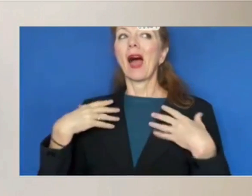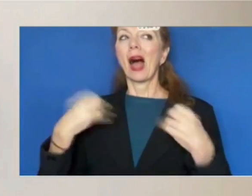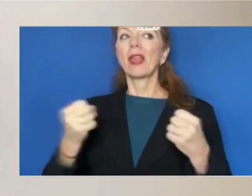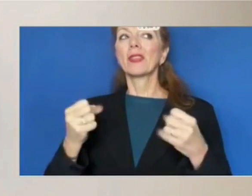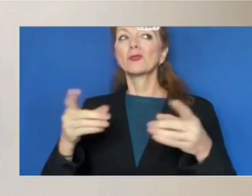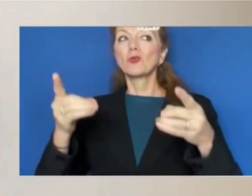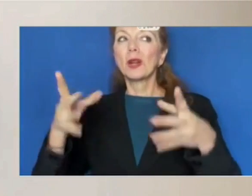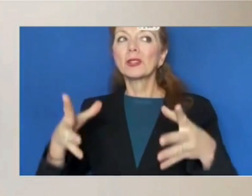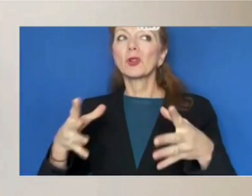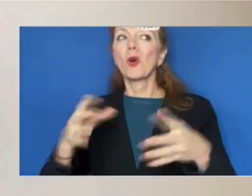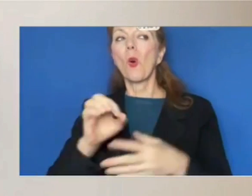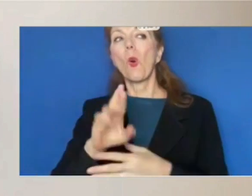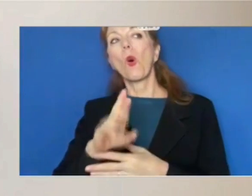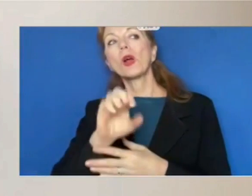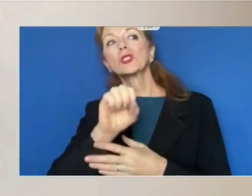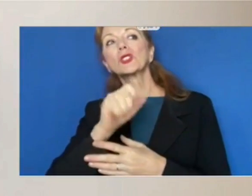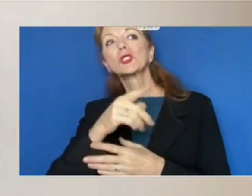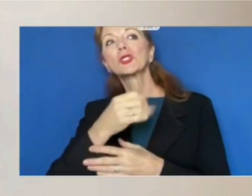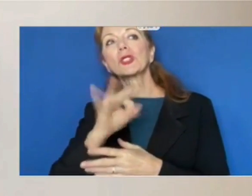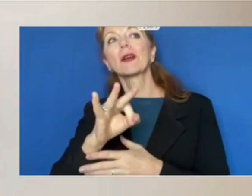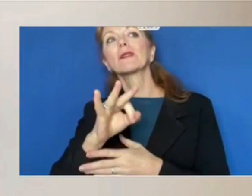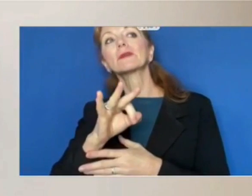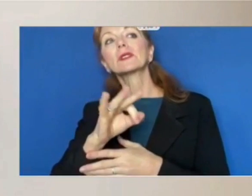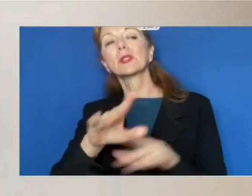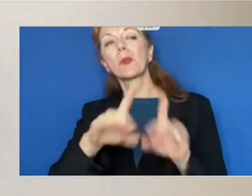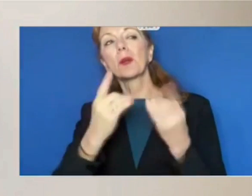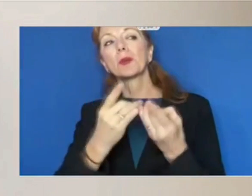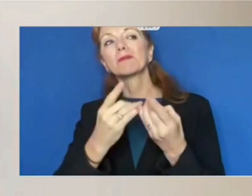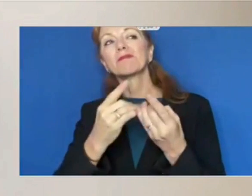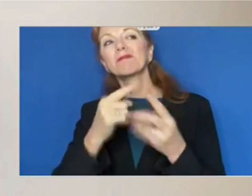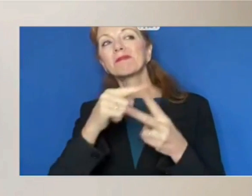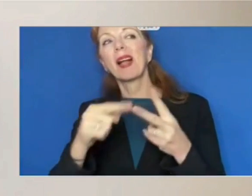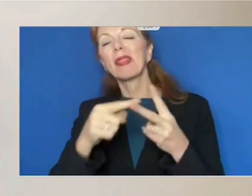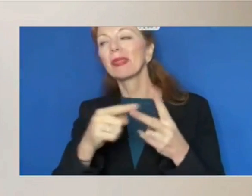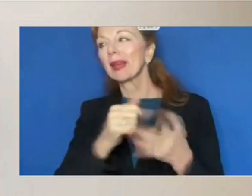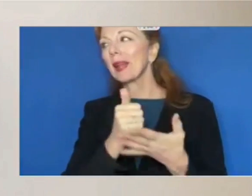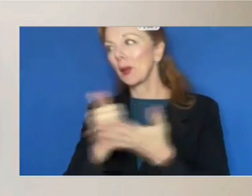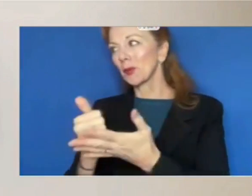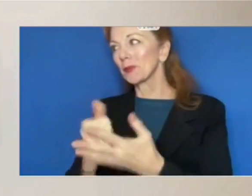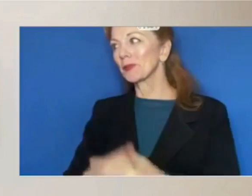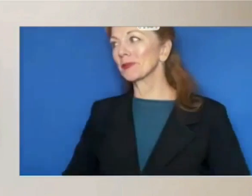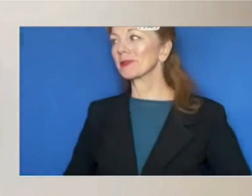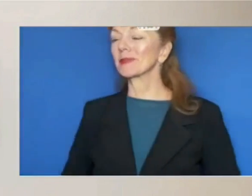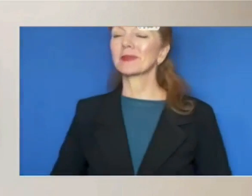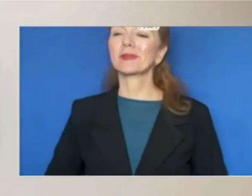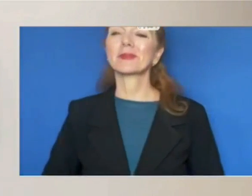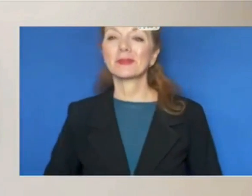Hopefully that answers your question. I will turn it back to Lieutenant Fishback.